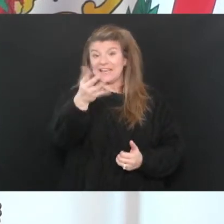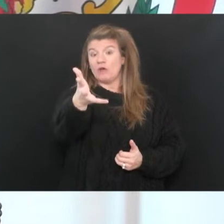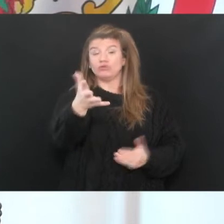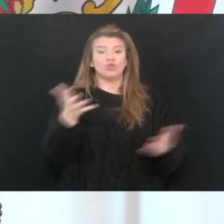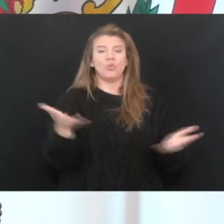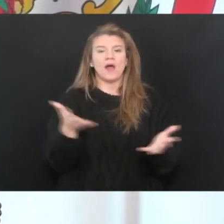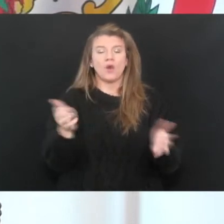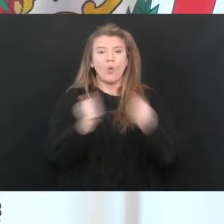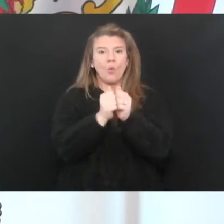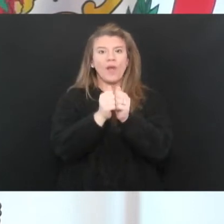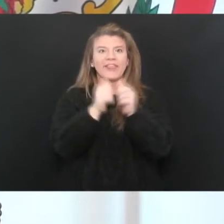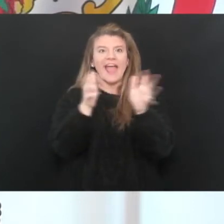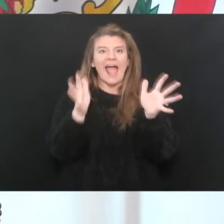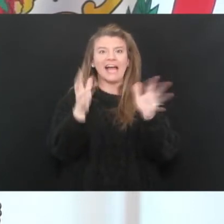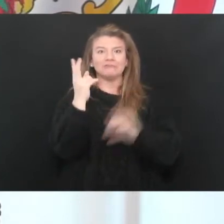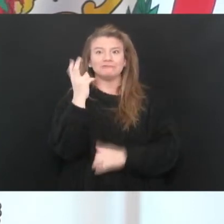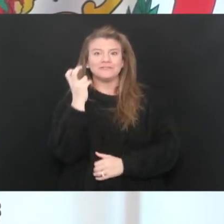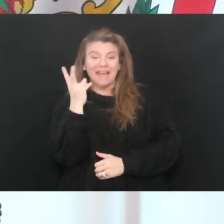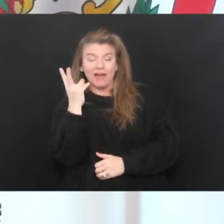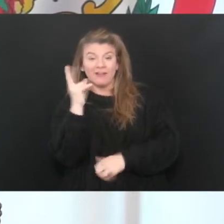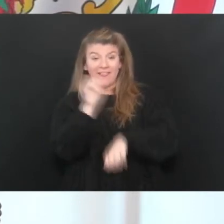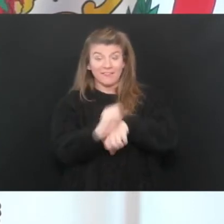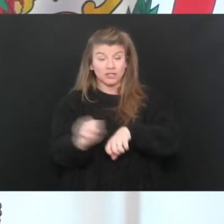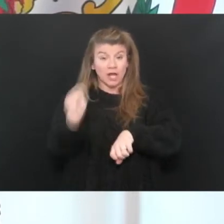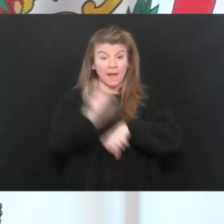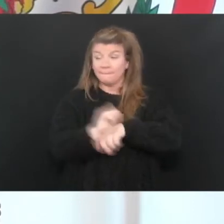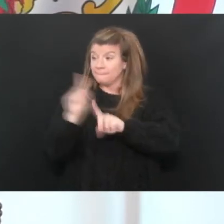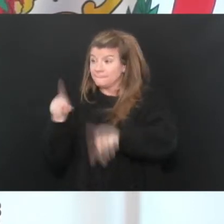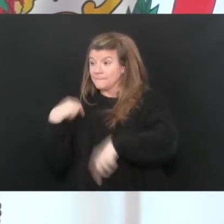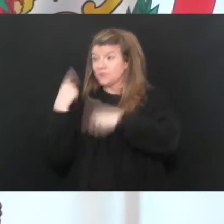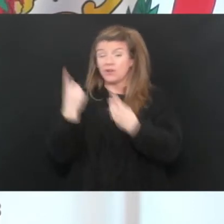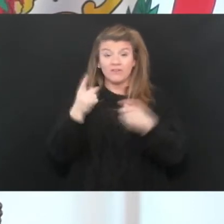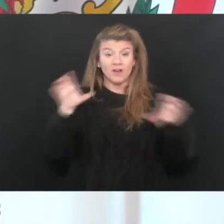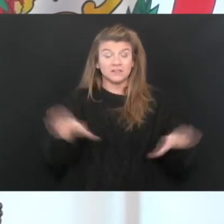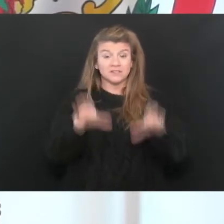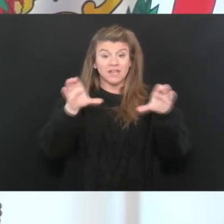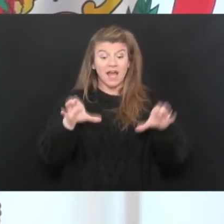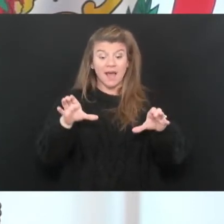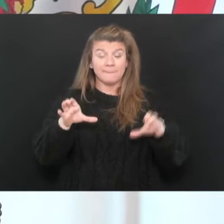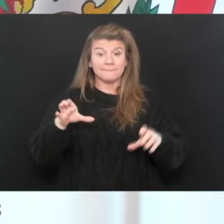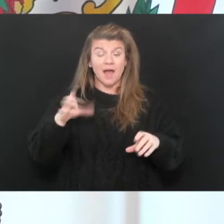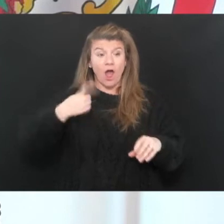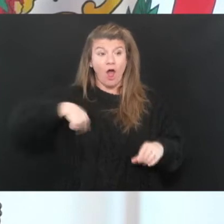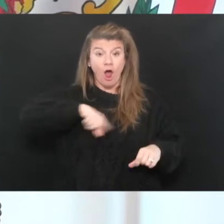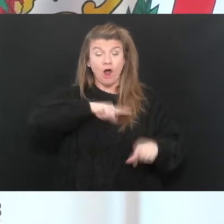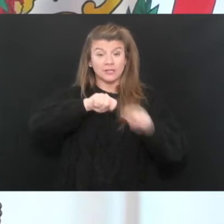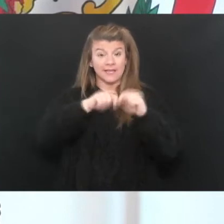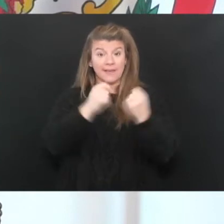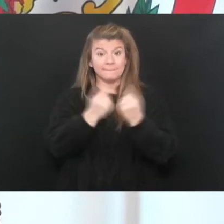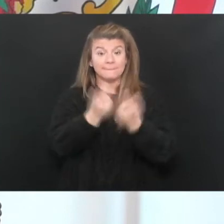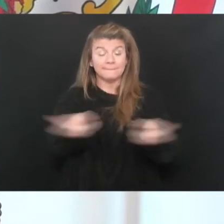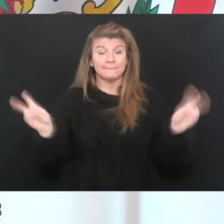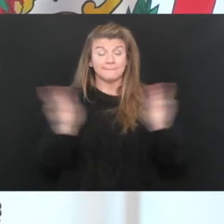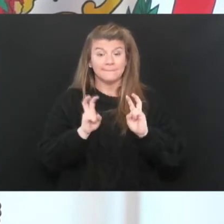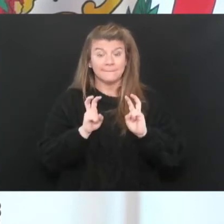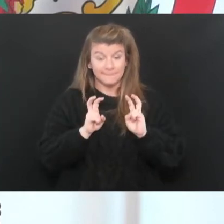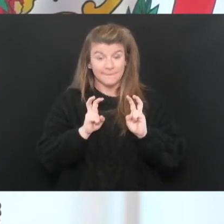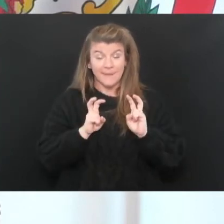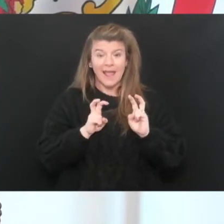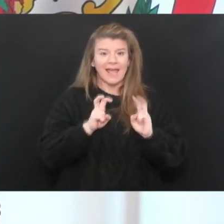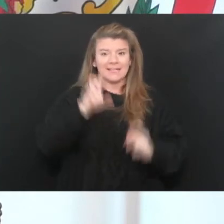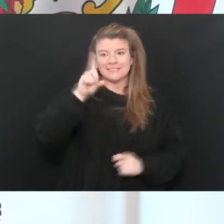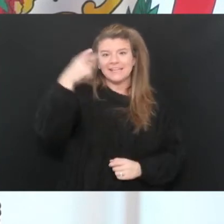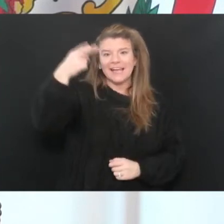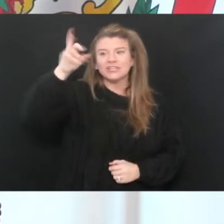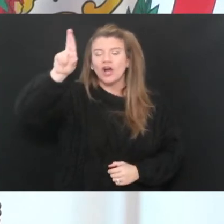doubt that the job that has been done by these great individuals that are with me right here, and